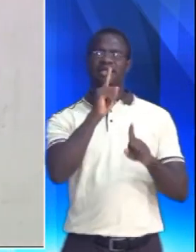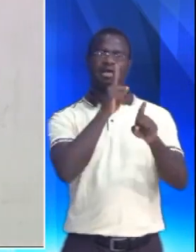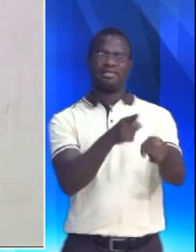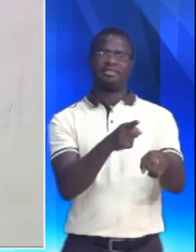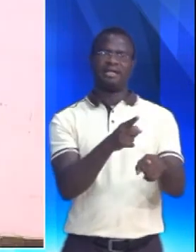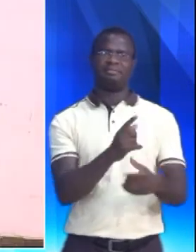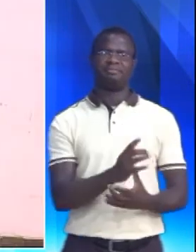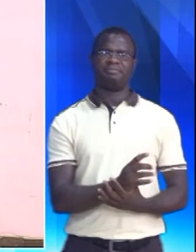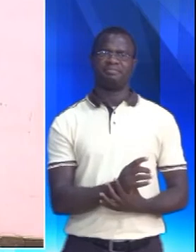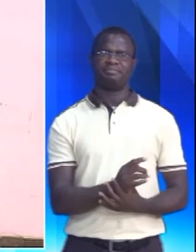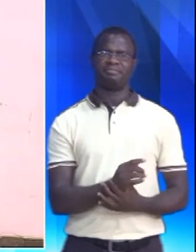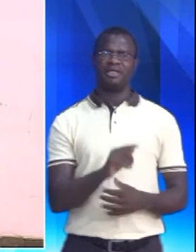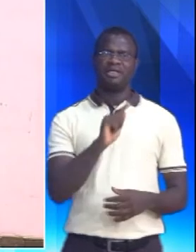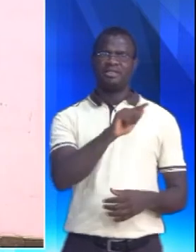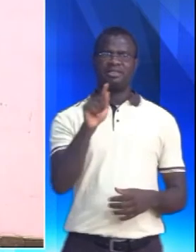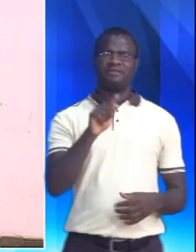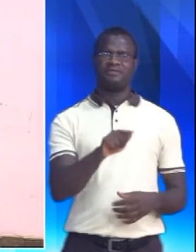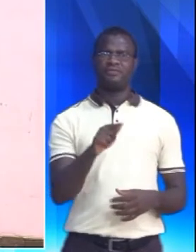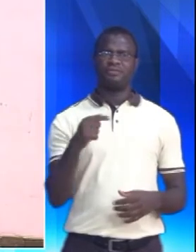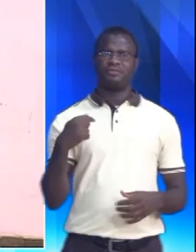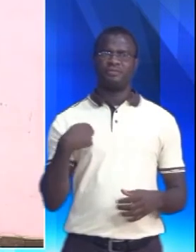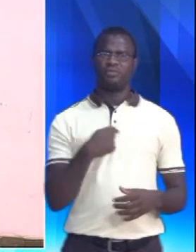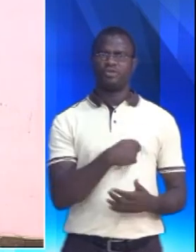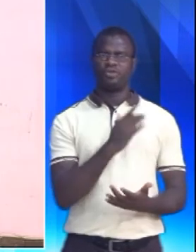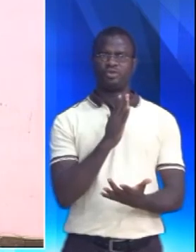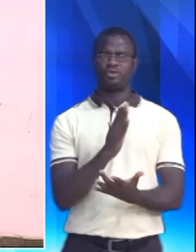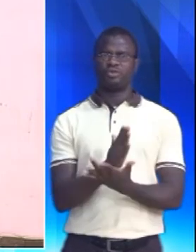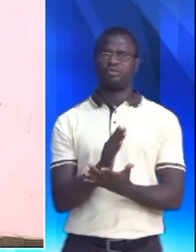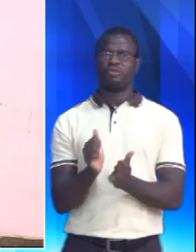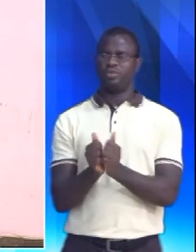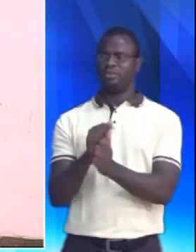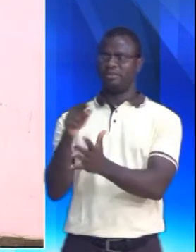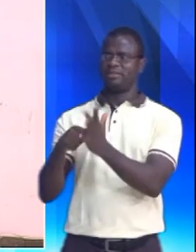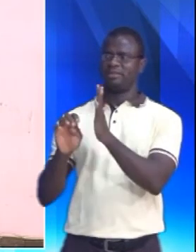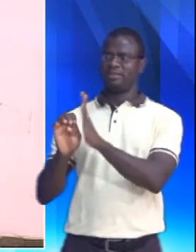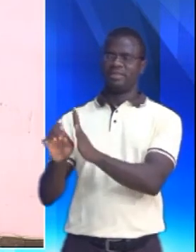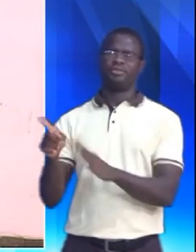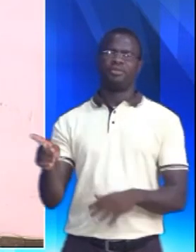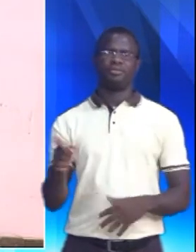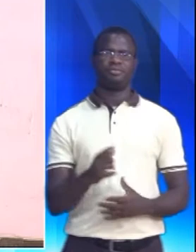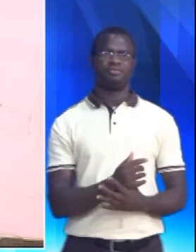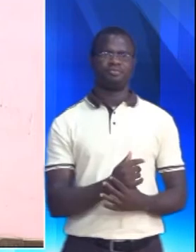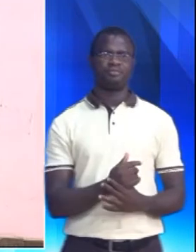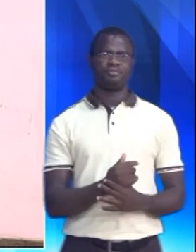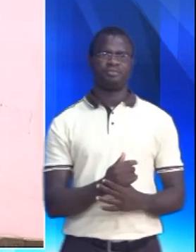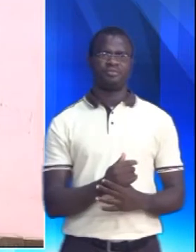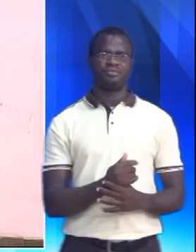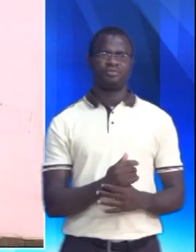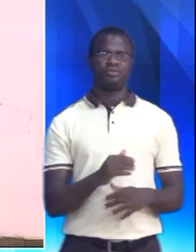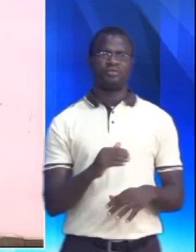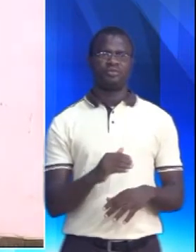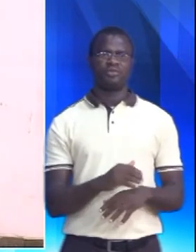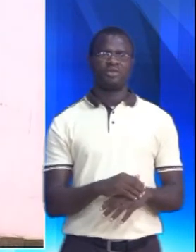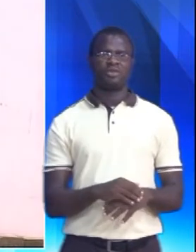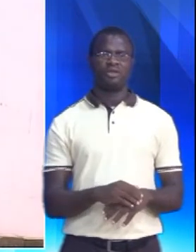stop with these 3 few examples on 0 exponent.